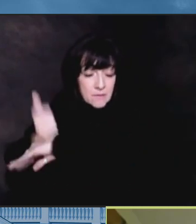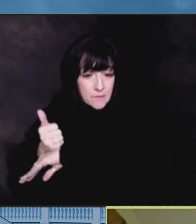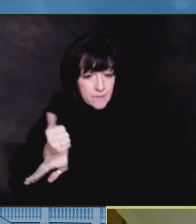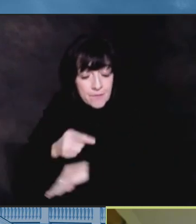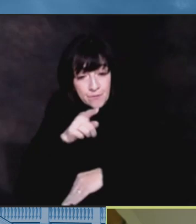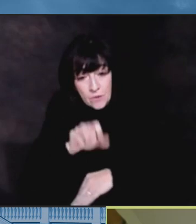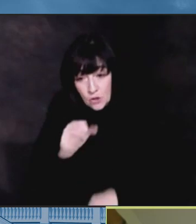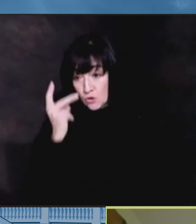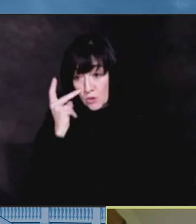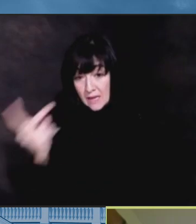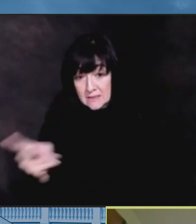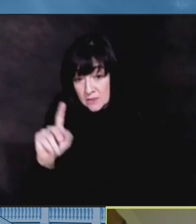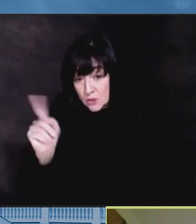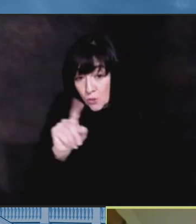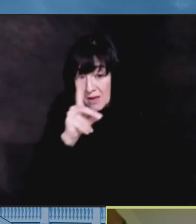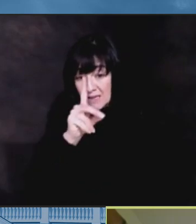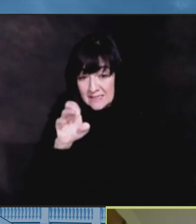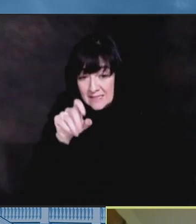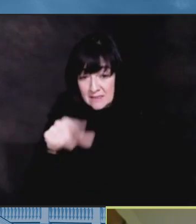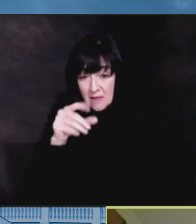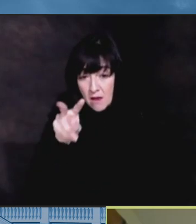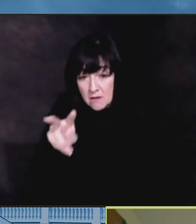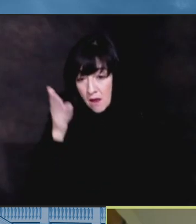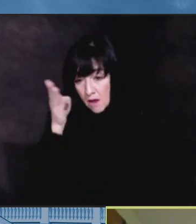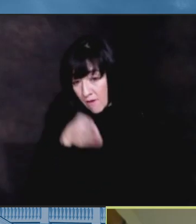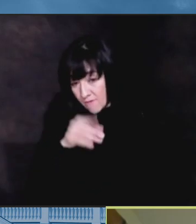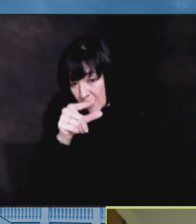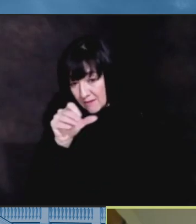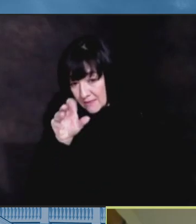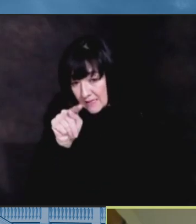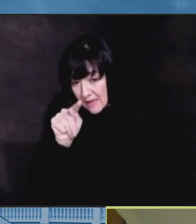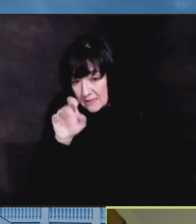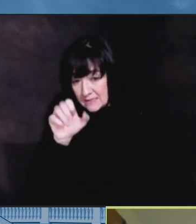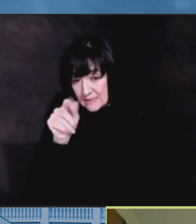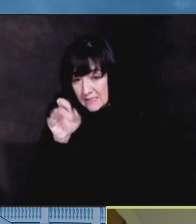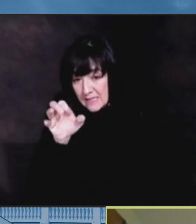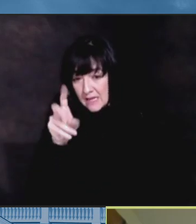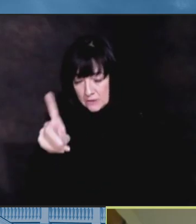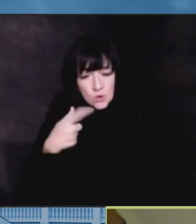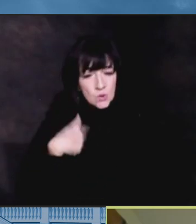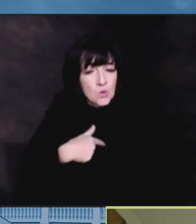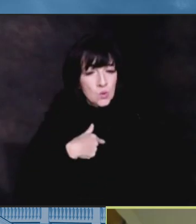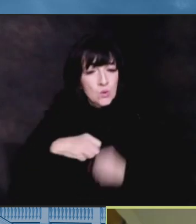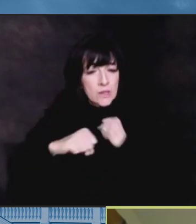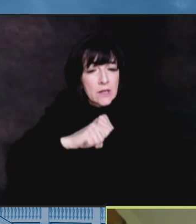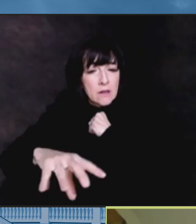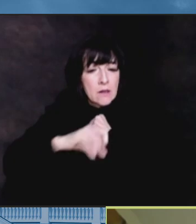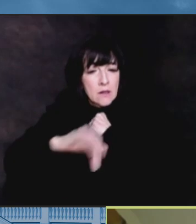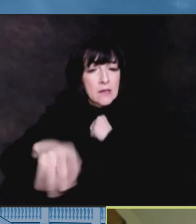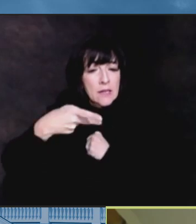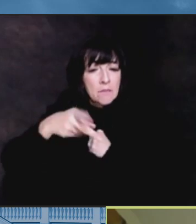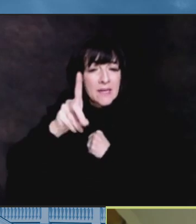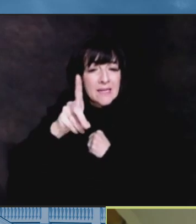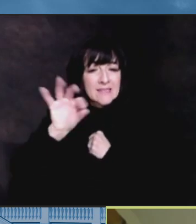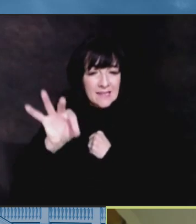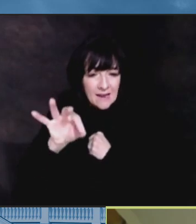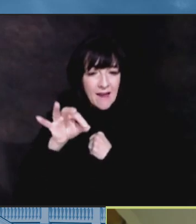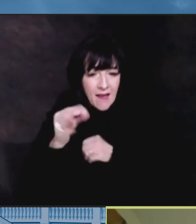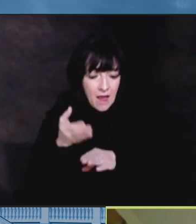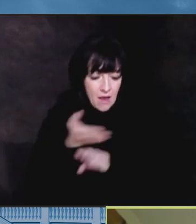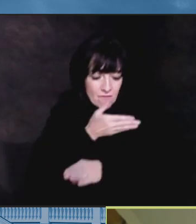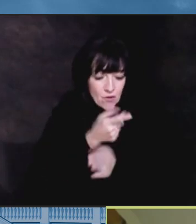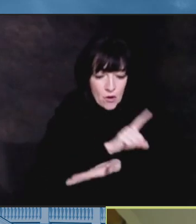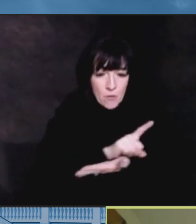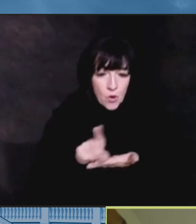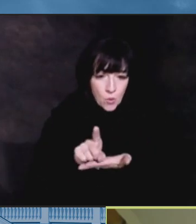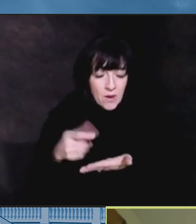at de.gov/get-tested. We put these PDFs out, early in the weekend so people know where it will be the following